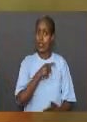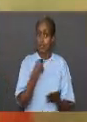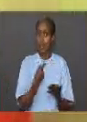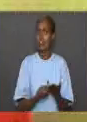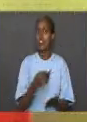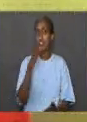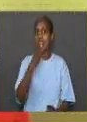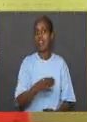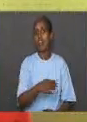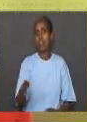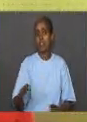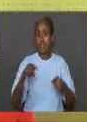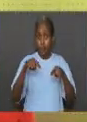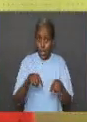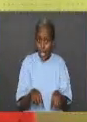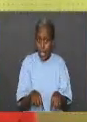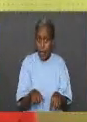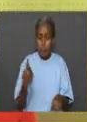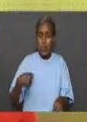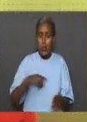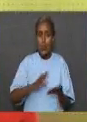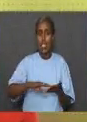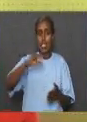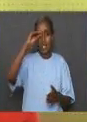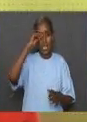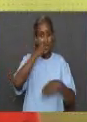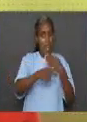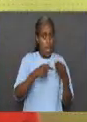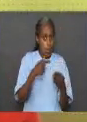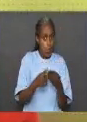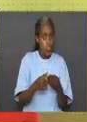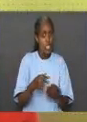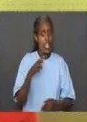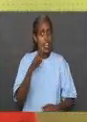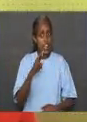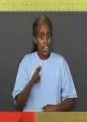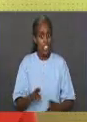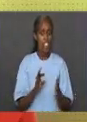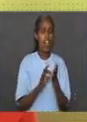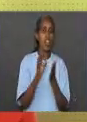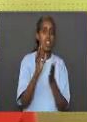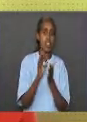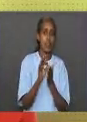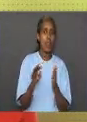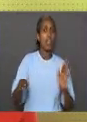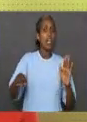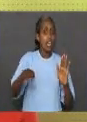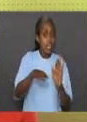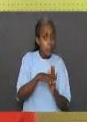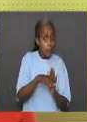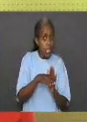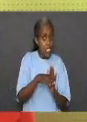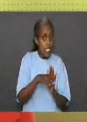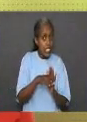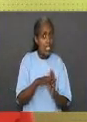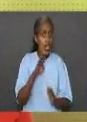graphs. Today, we will learn about the irrational number represented